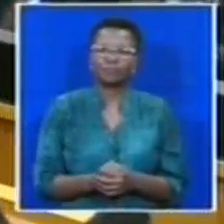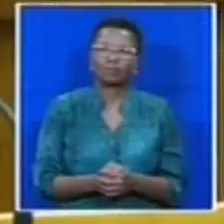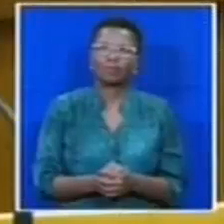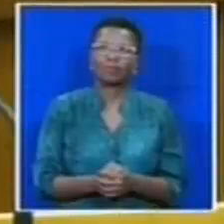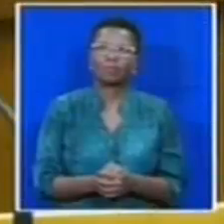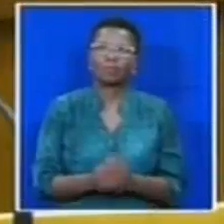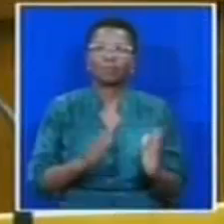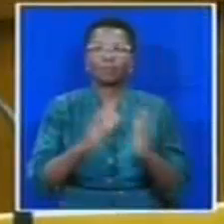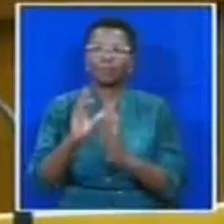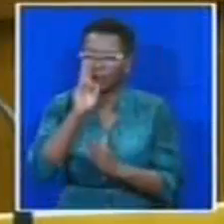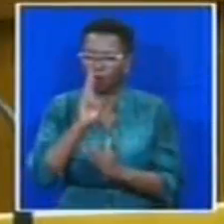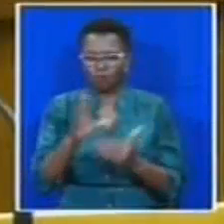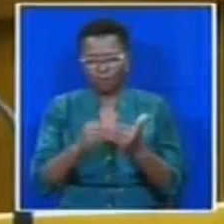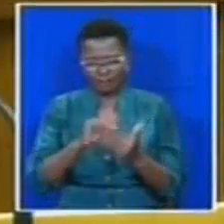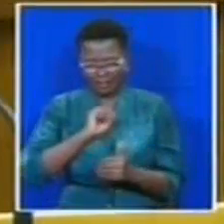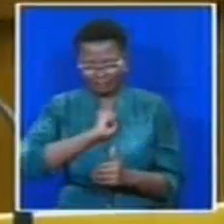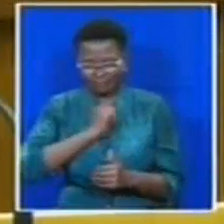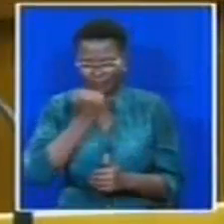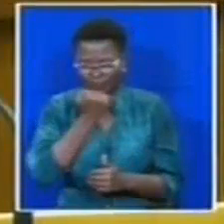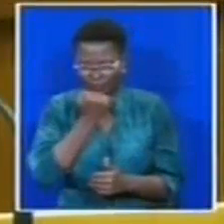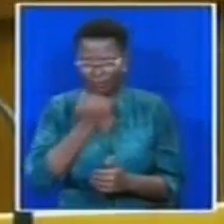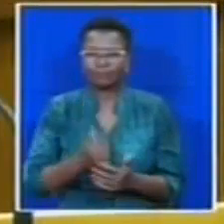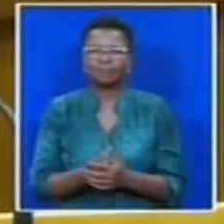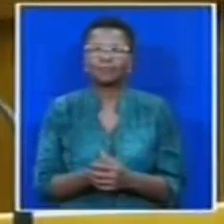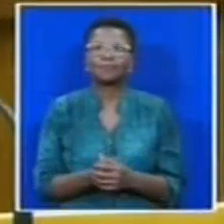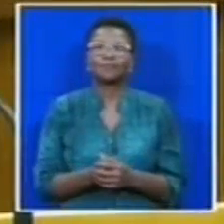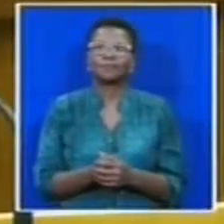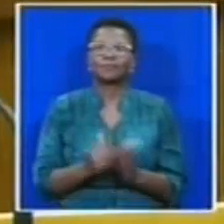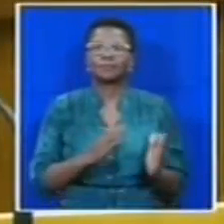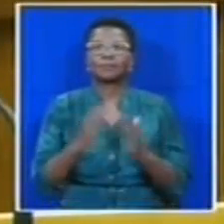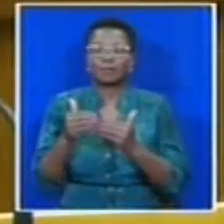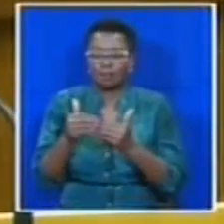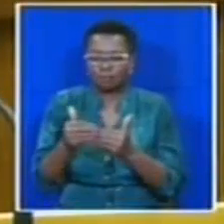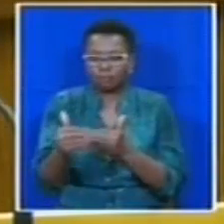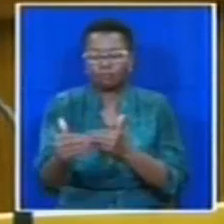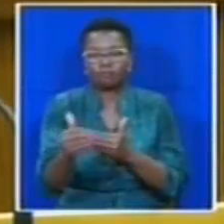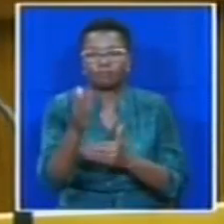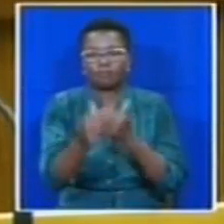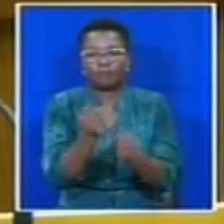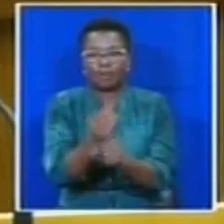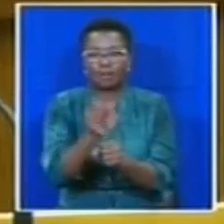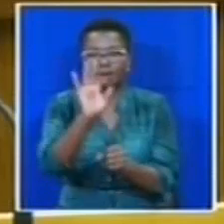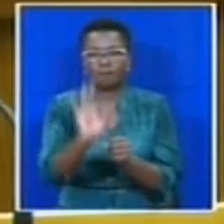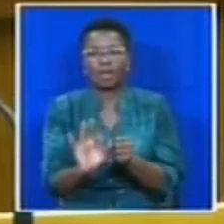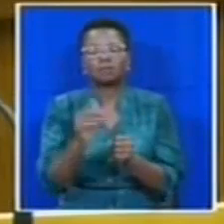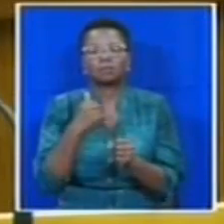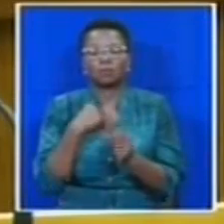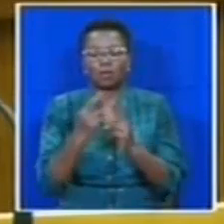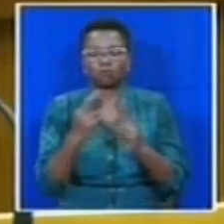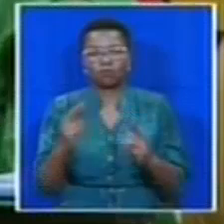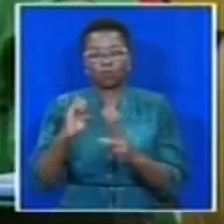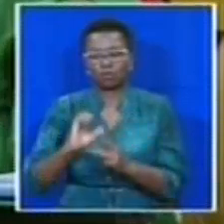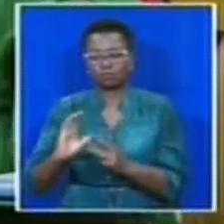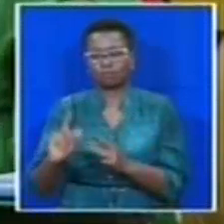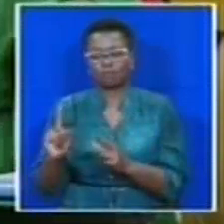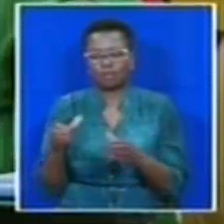The Honourable Member, I beg your pardon. Over the medium term, resources have been reprioritized for the Small Business